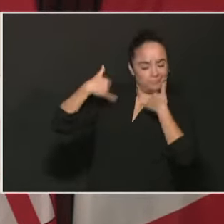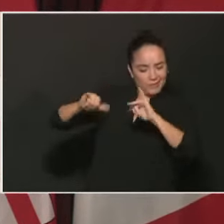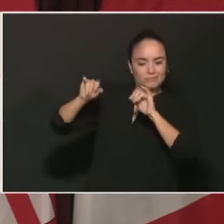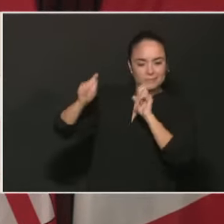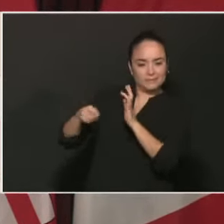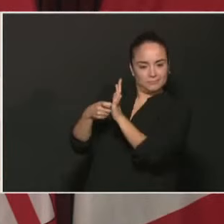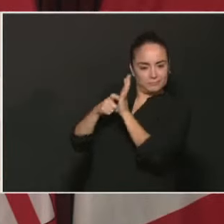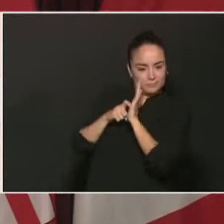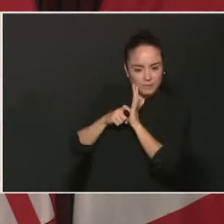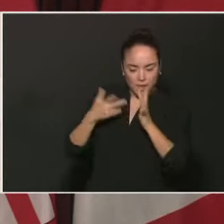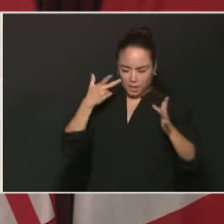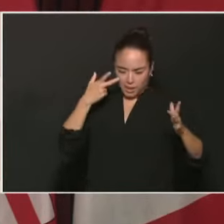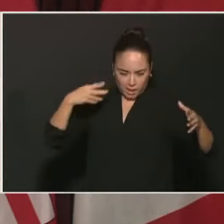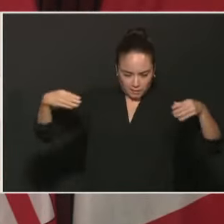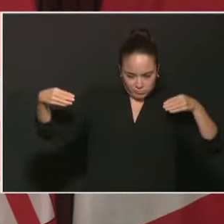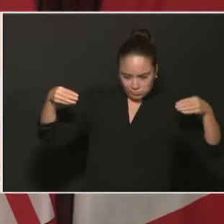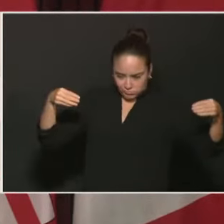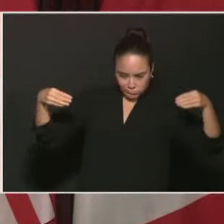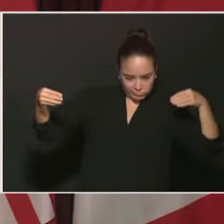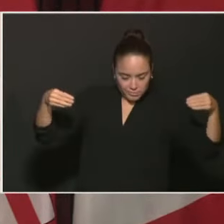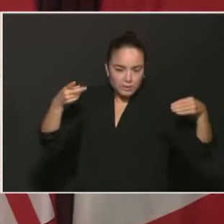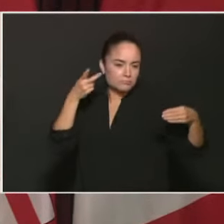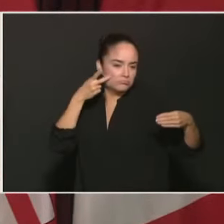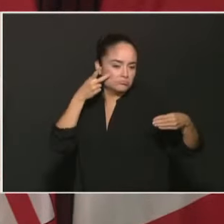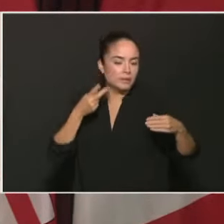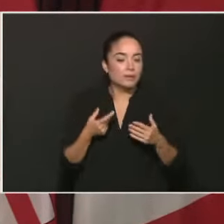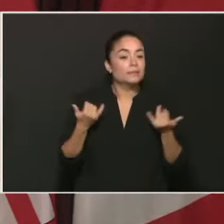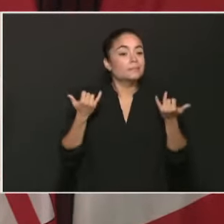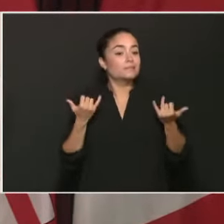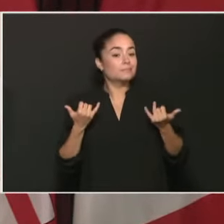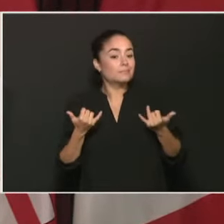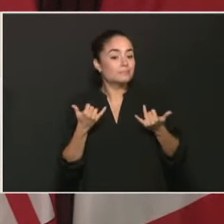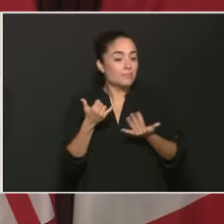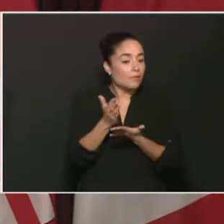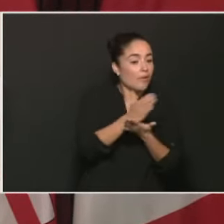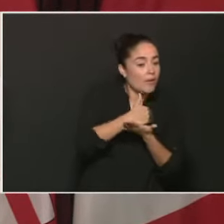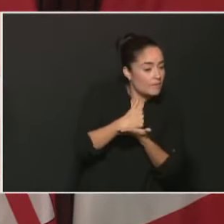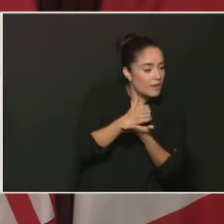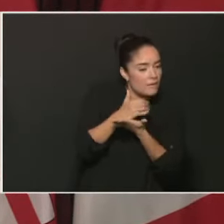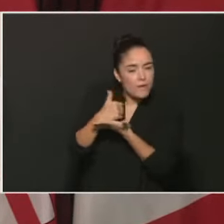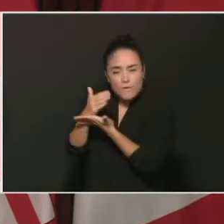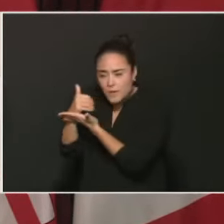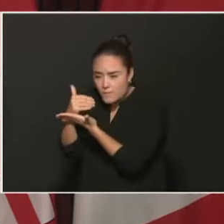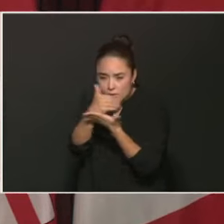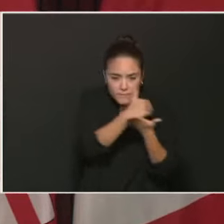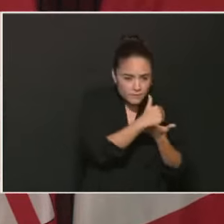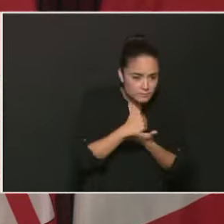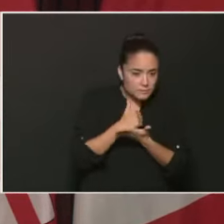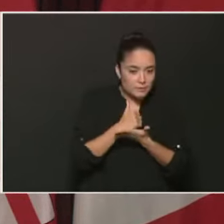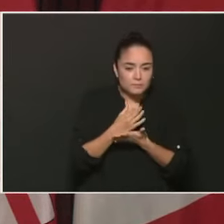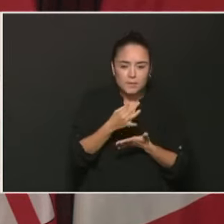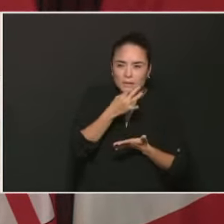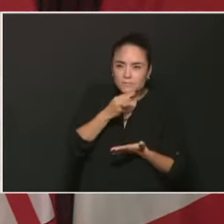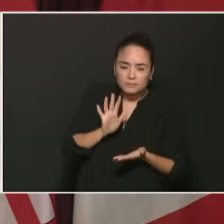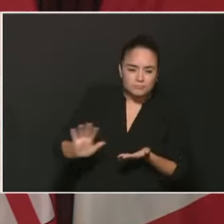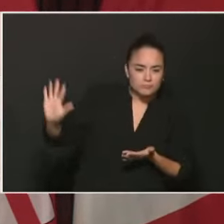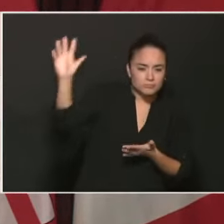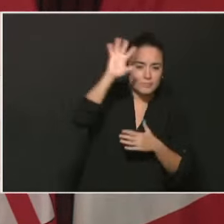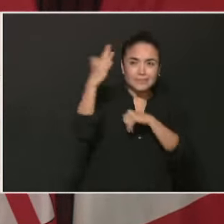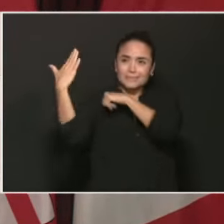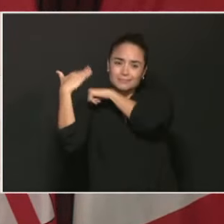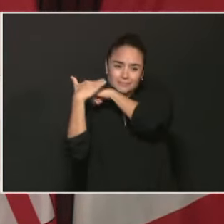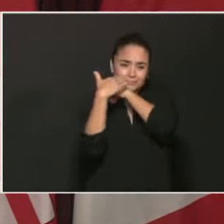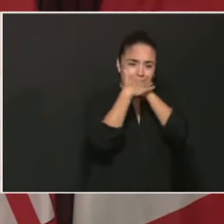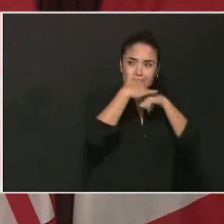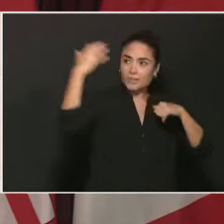gathering. So we're still reviewing that science and getting the input of our experts, but we do not